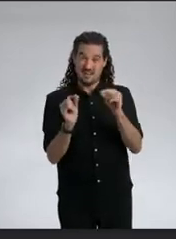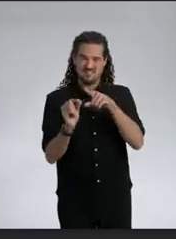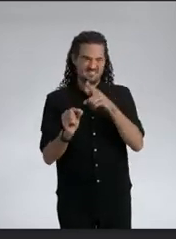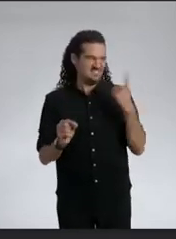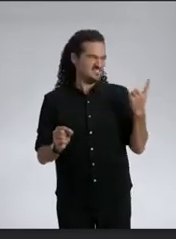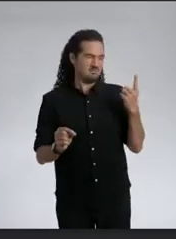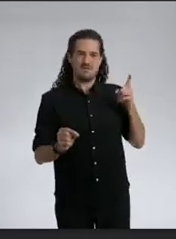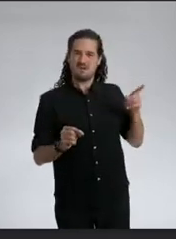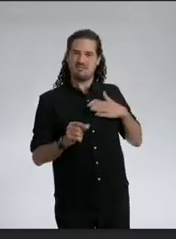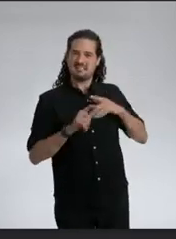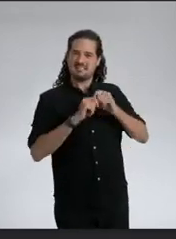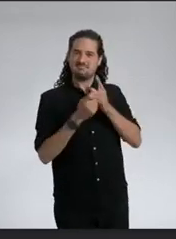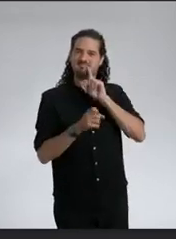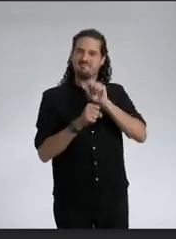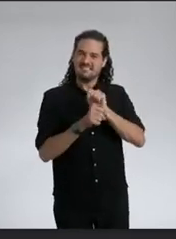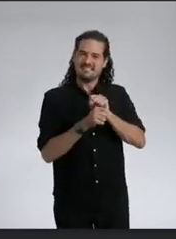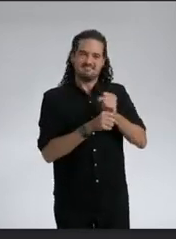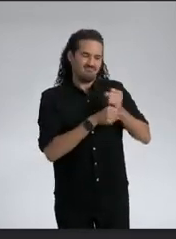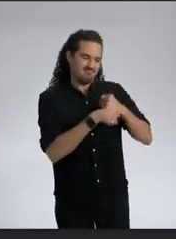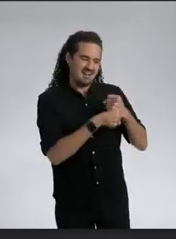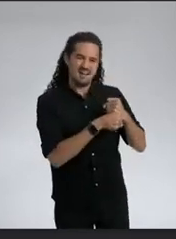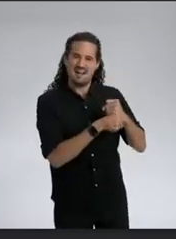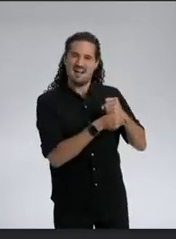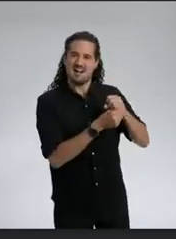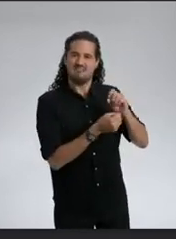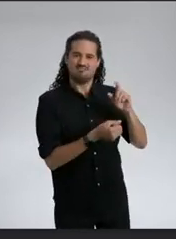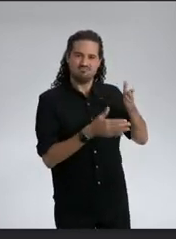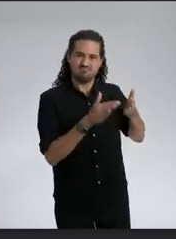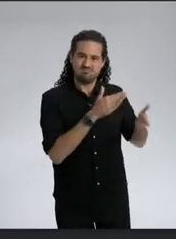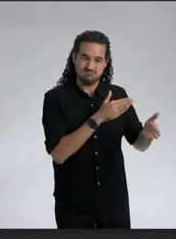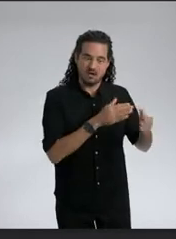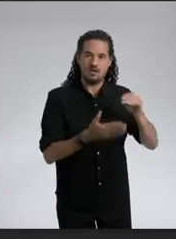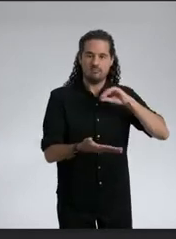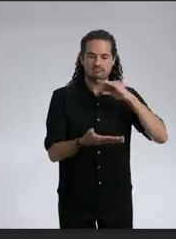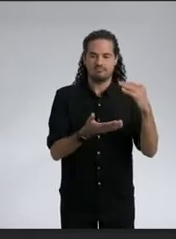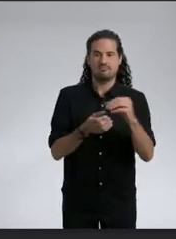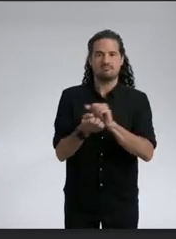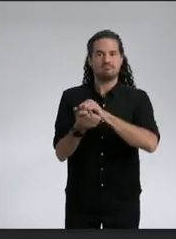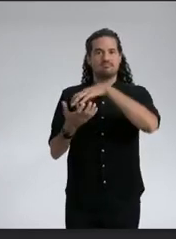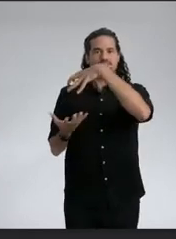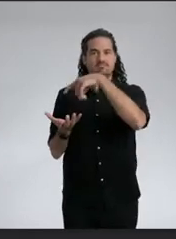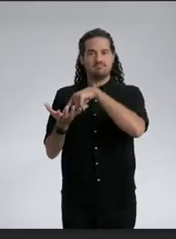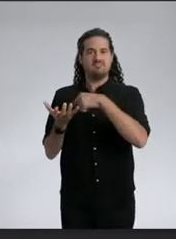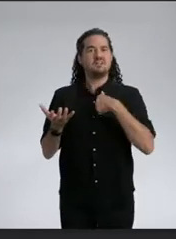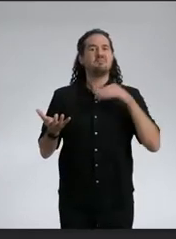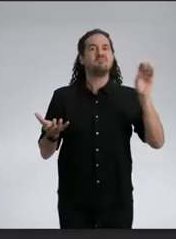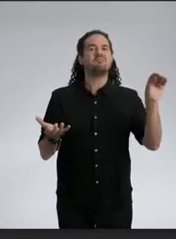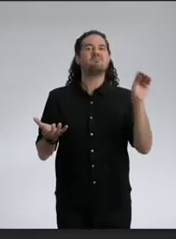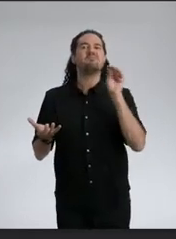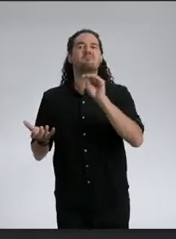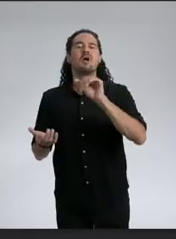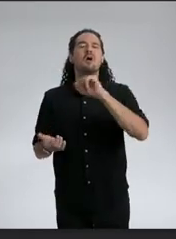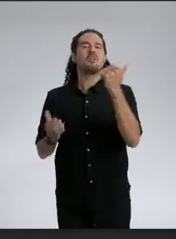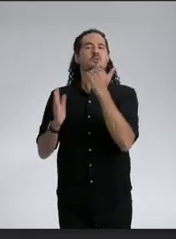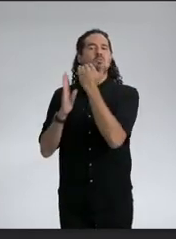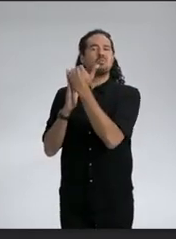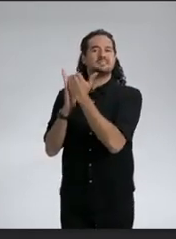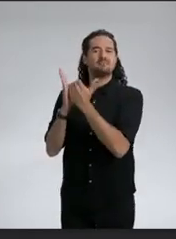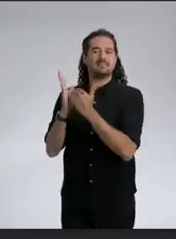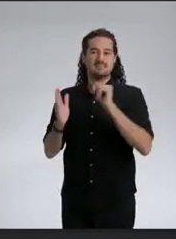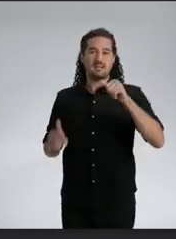replica of a croissant someone on my team baked. And I want to add it as another recipe to our app clip.